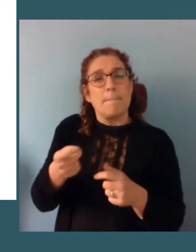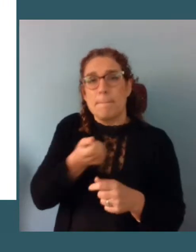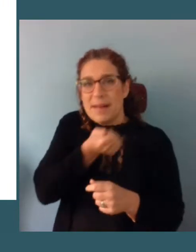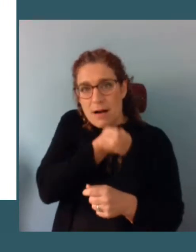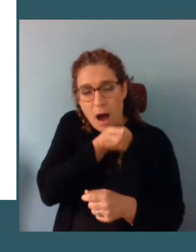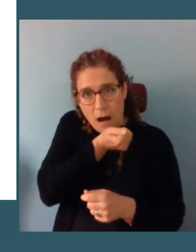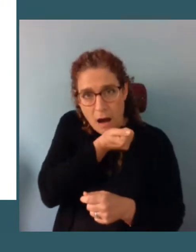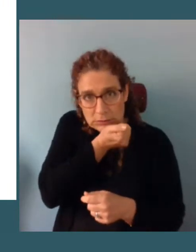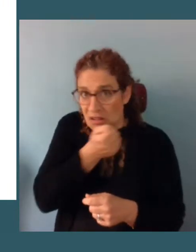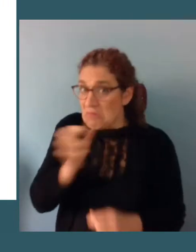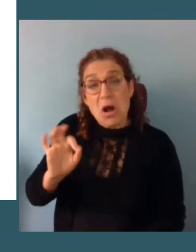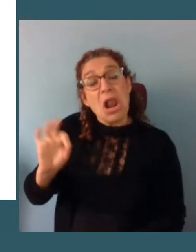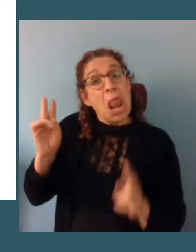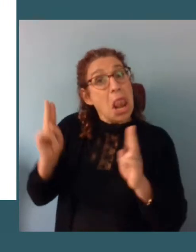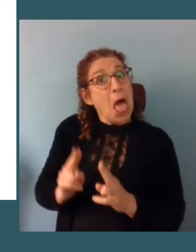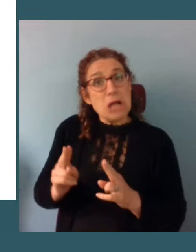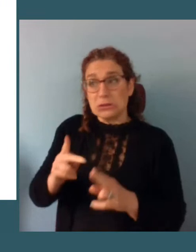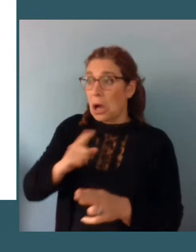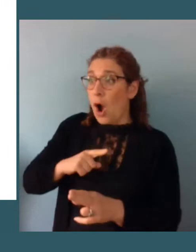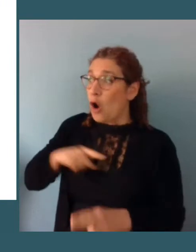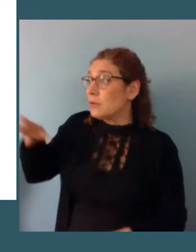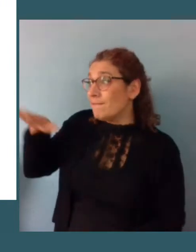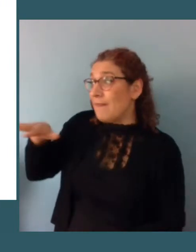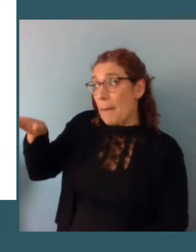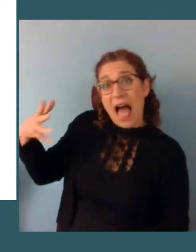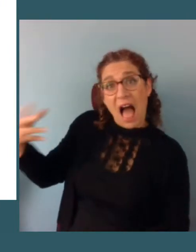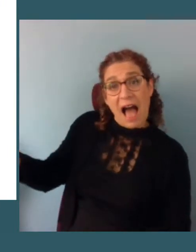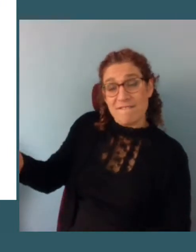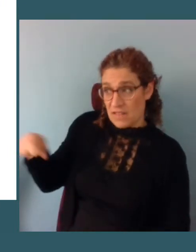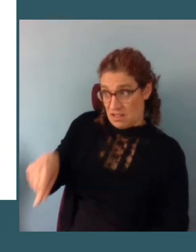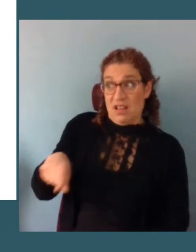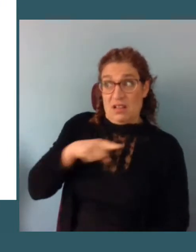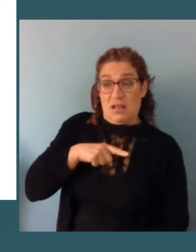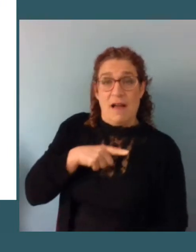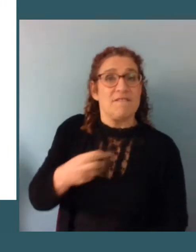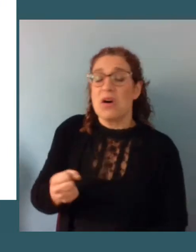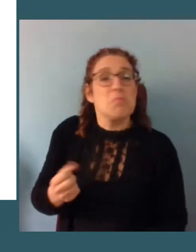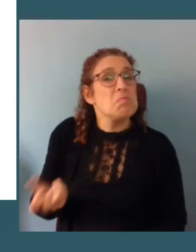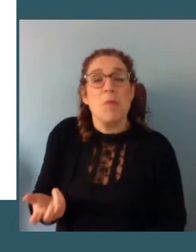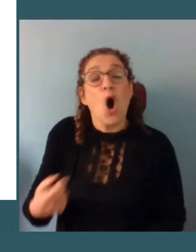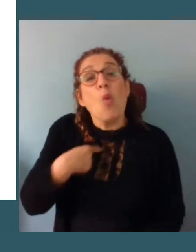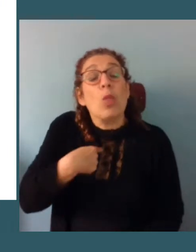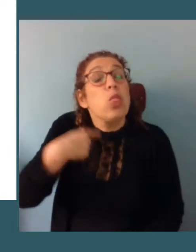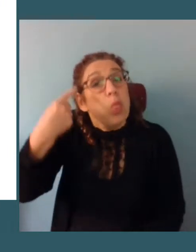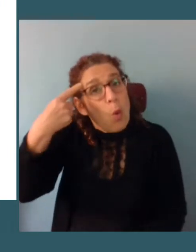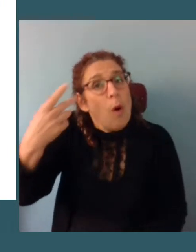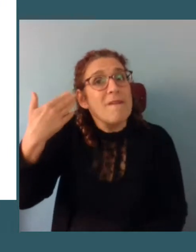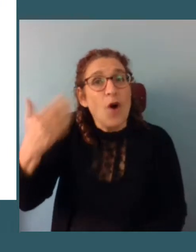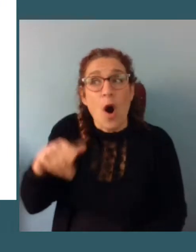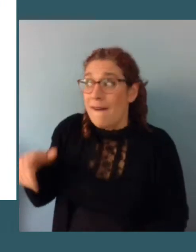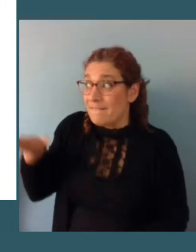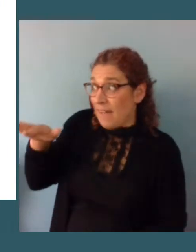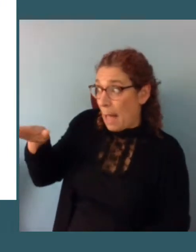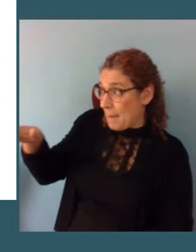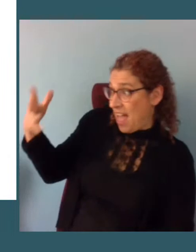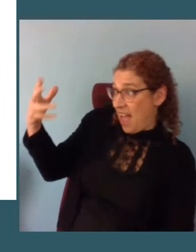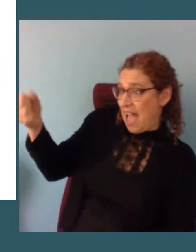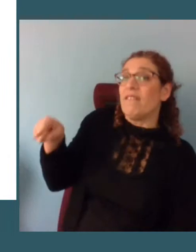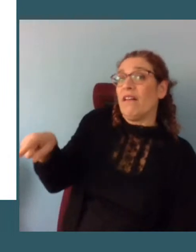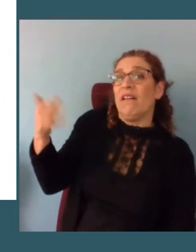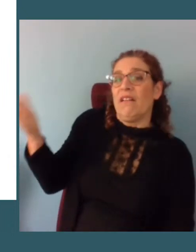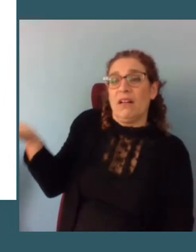that is surprising because before we thought that maybe family history and eczema